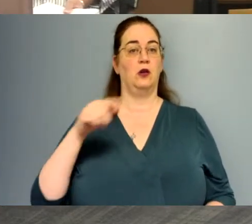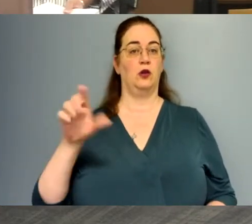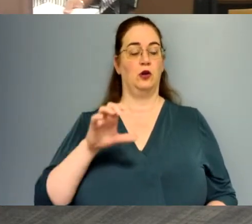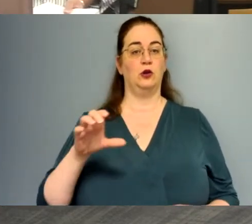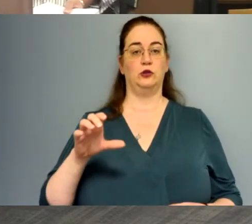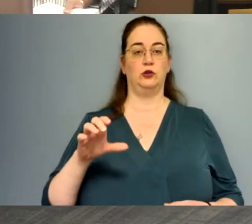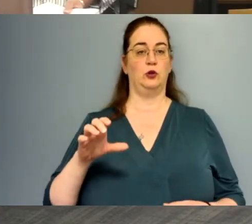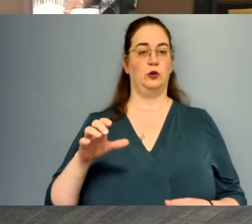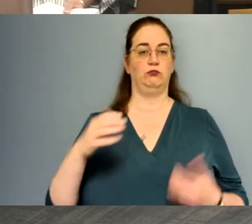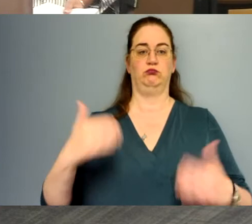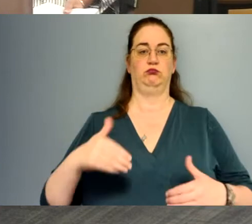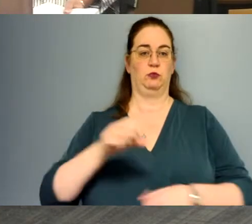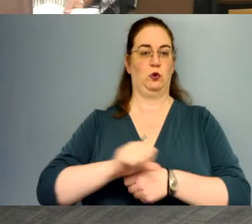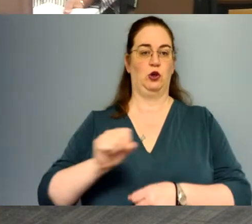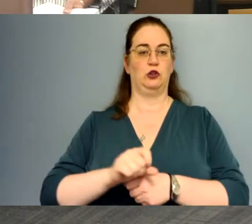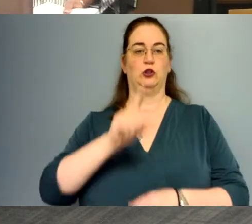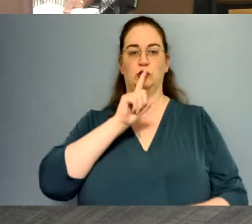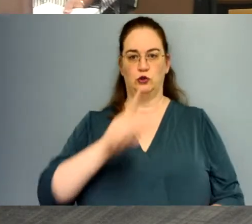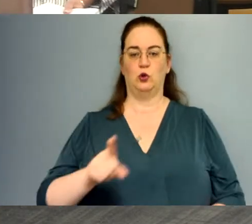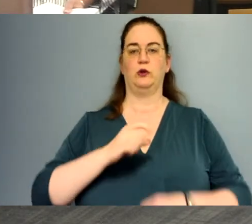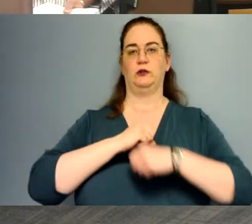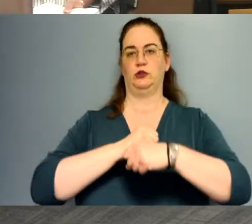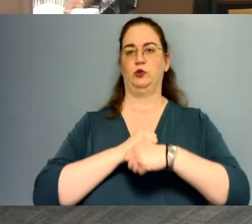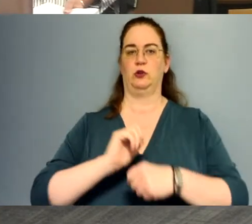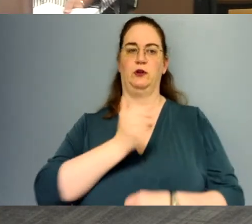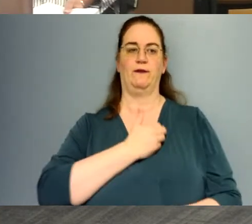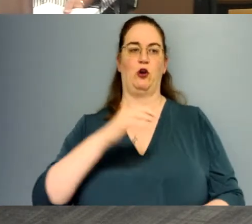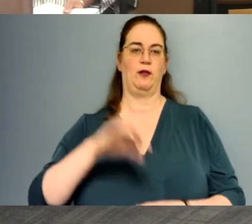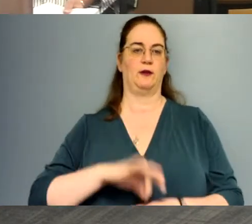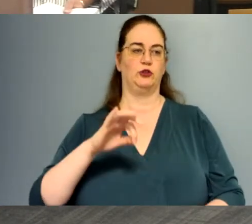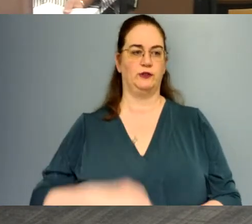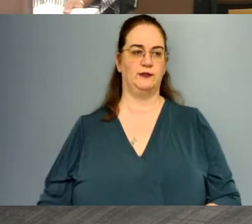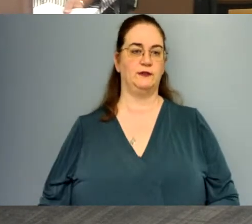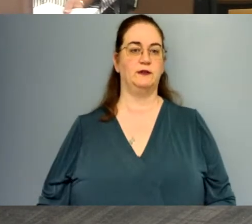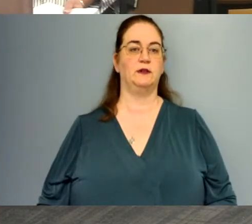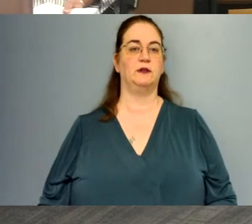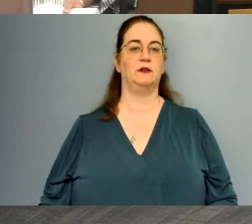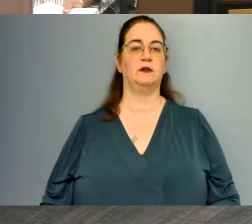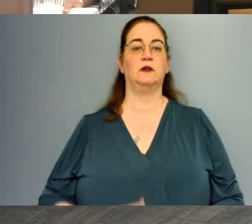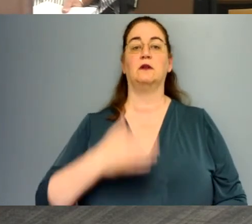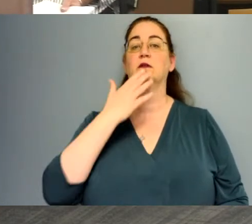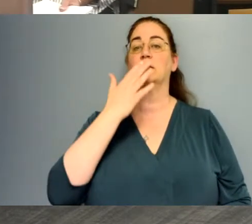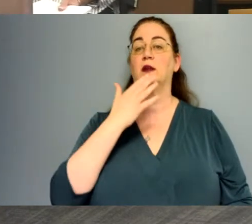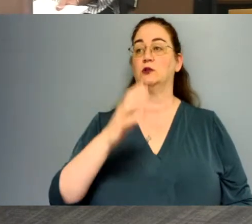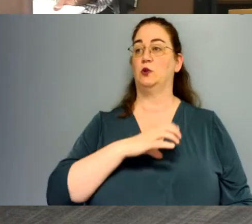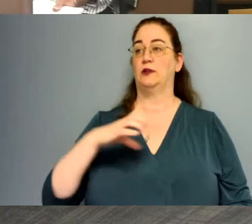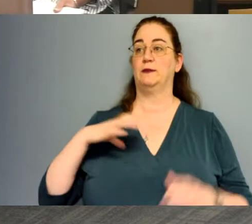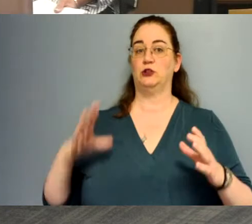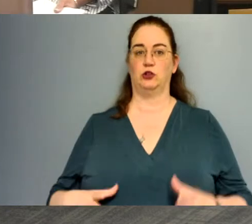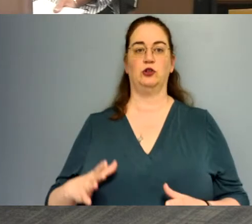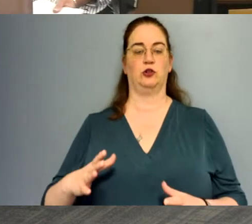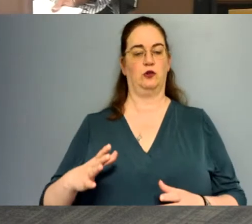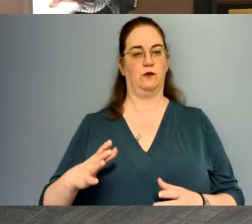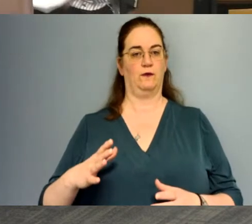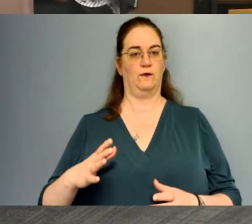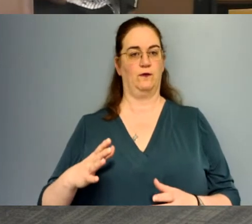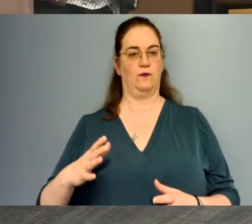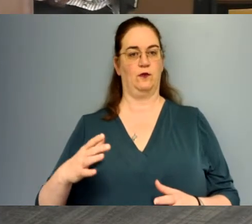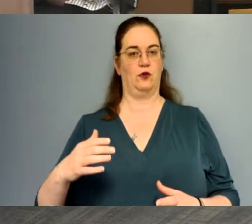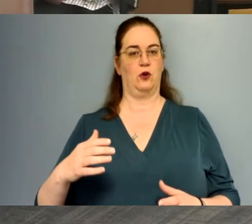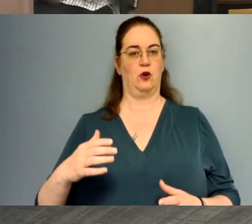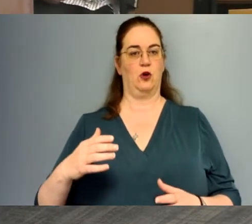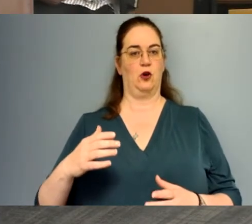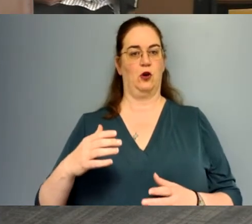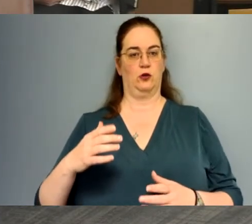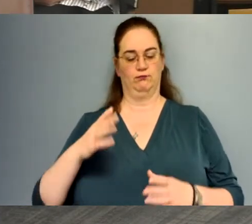work in ensuring the security of our elections. And thanks to the commissioners for holding comments to